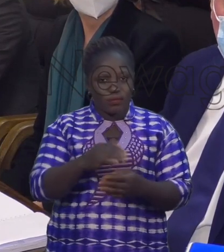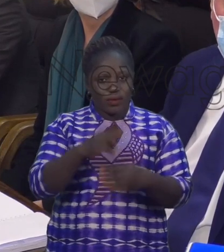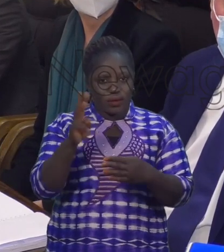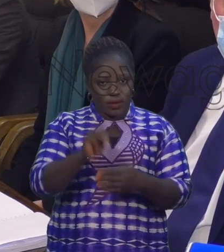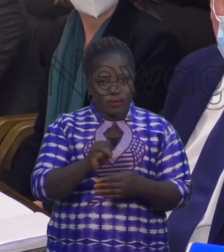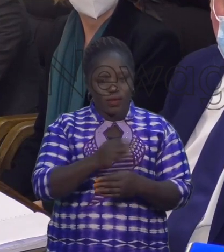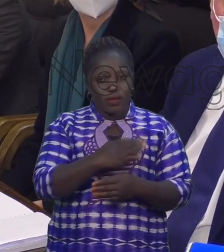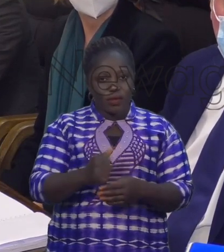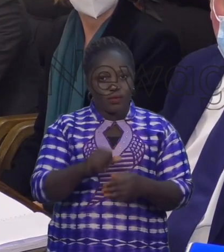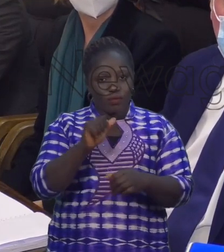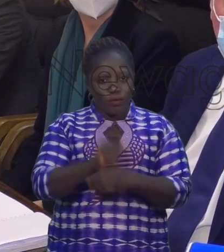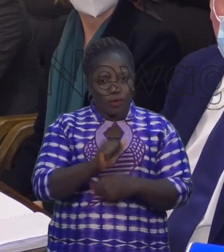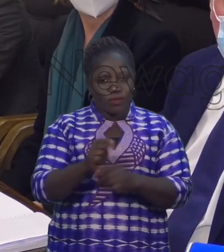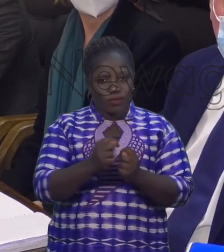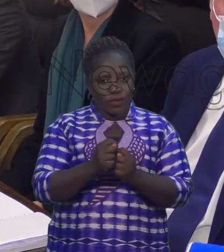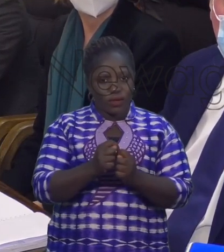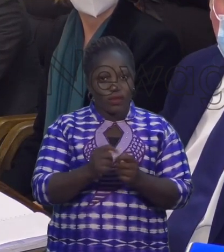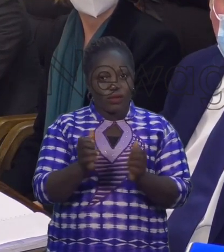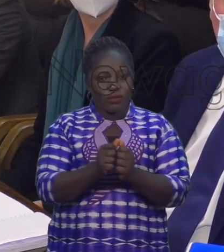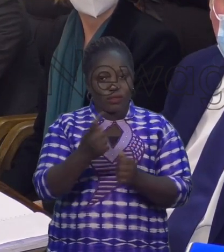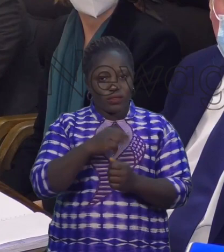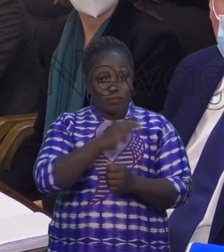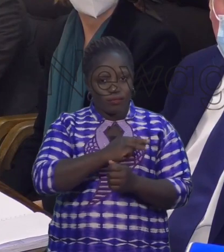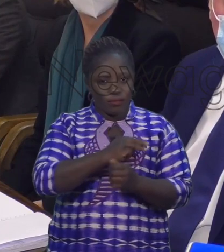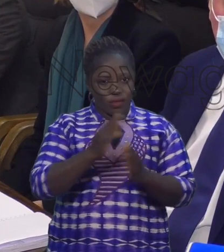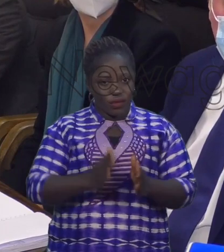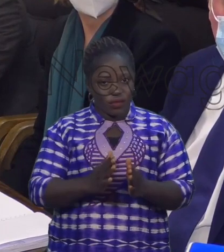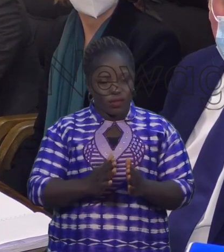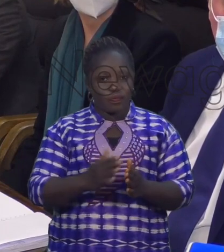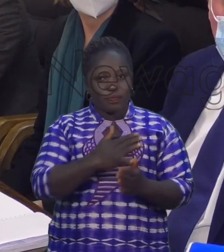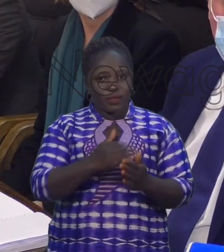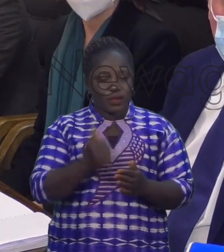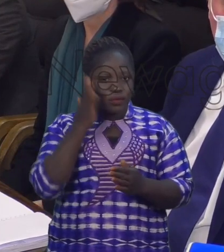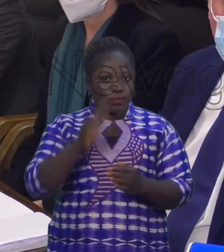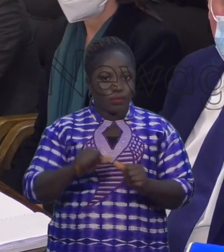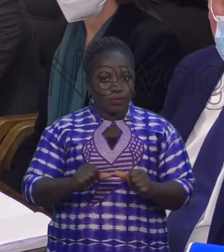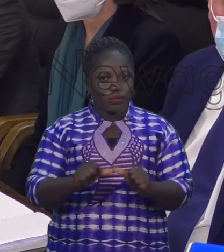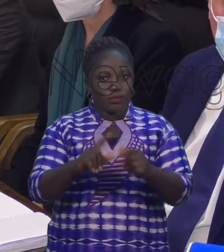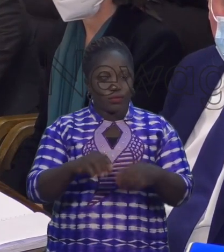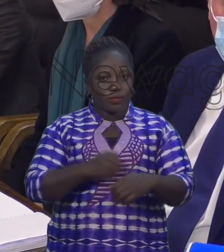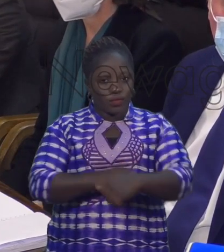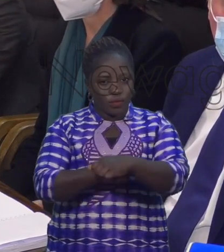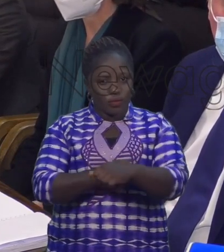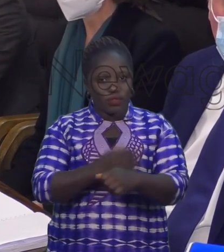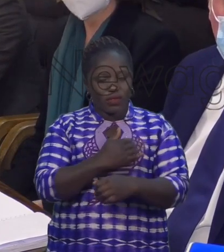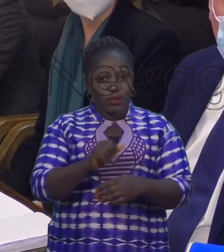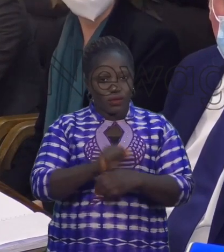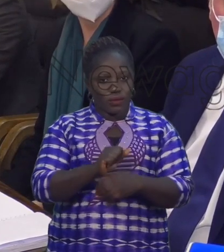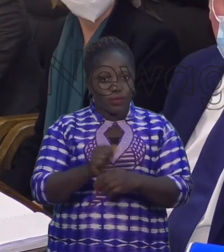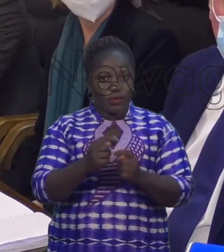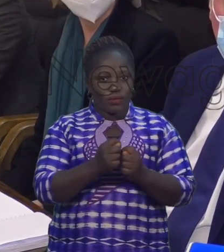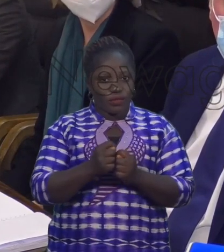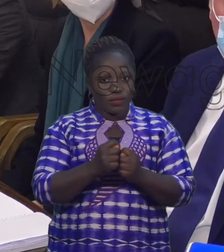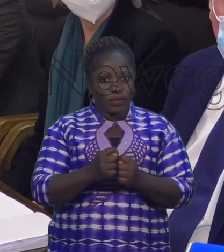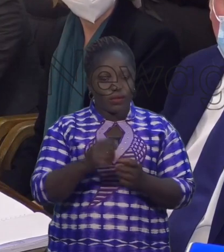side as you and your fellow ministers address the issues on behalf of the people. So it was a